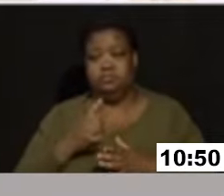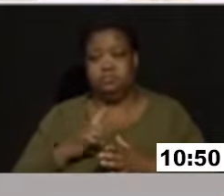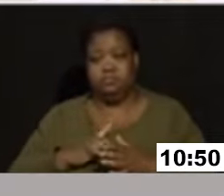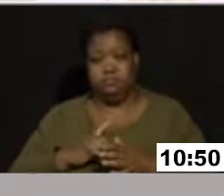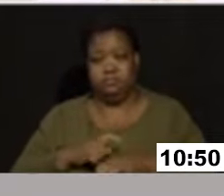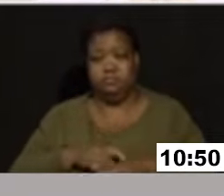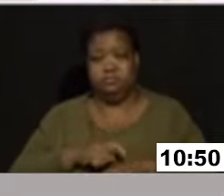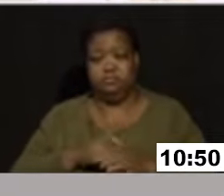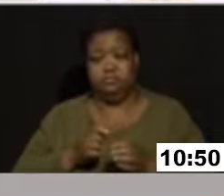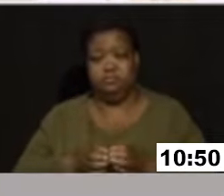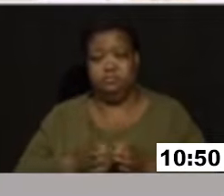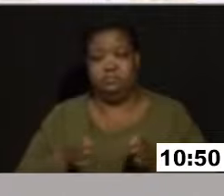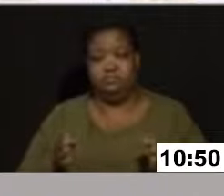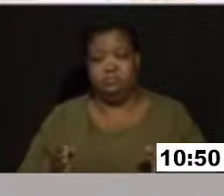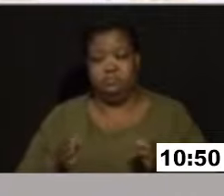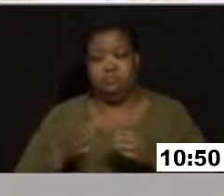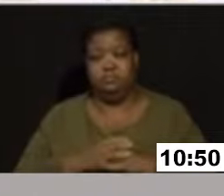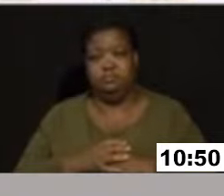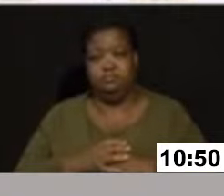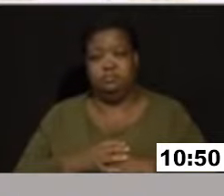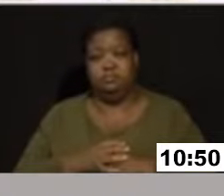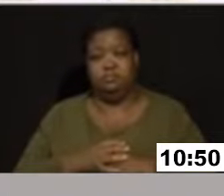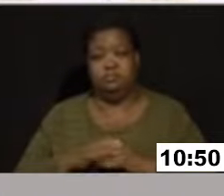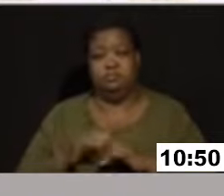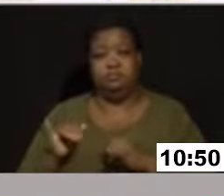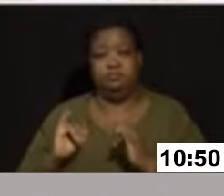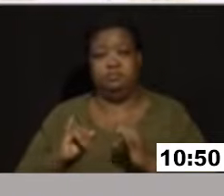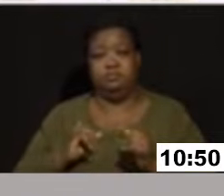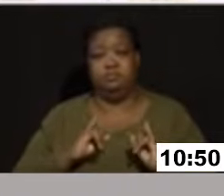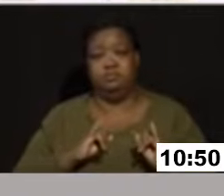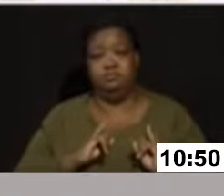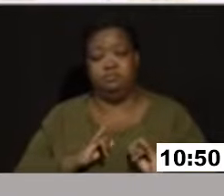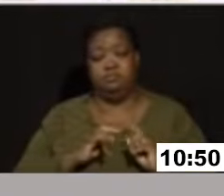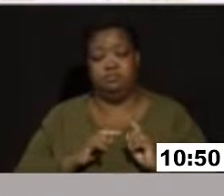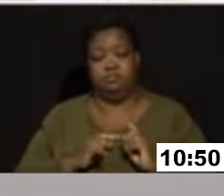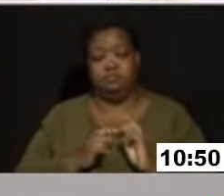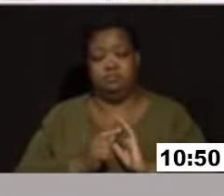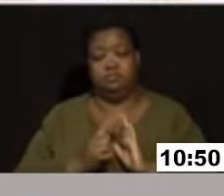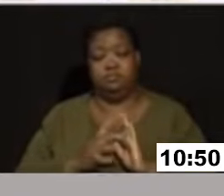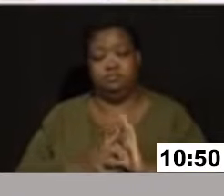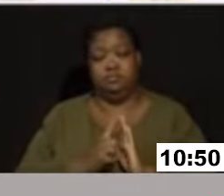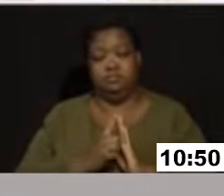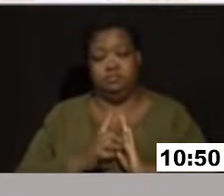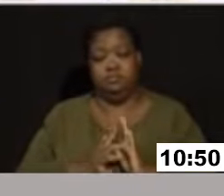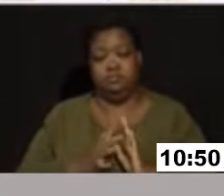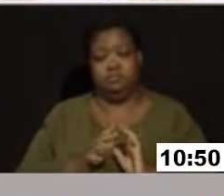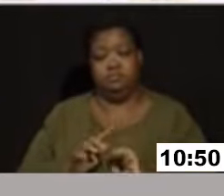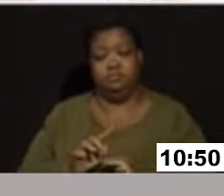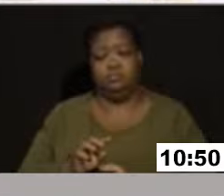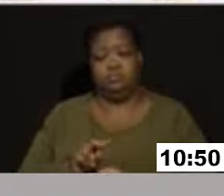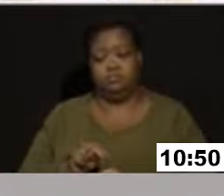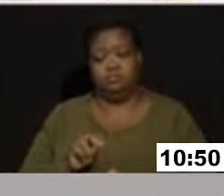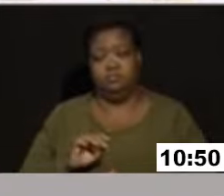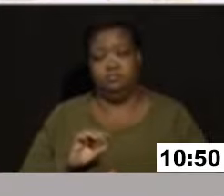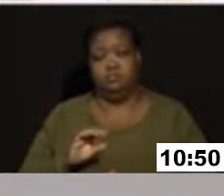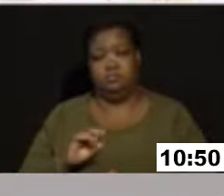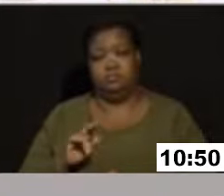looking at in terms of inviting Advocate Ngcuka to come back for his cross-examination?